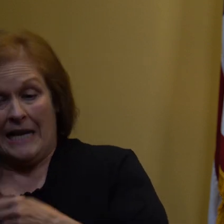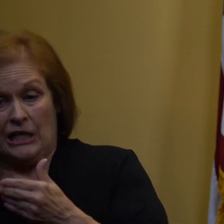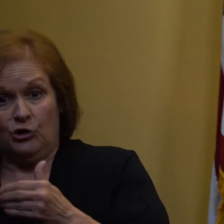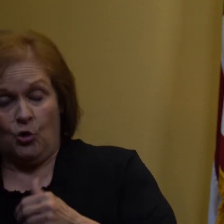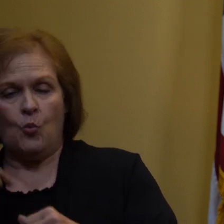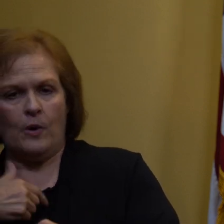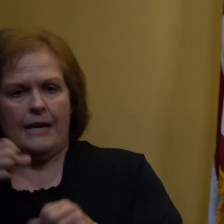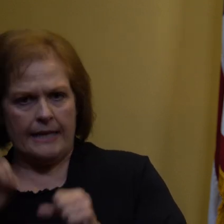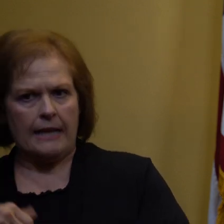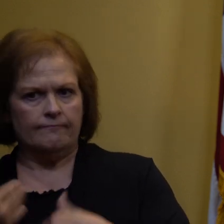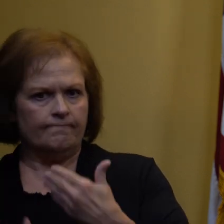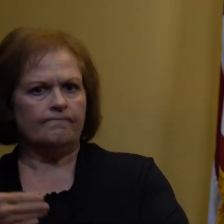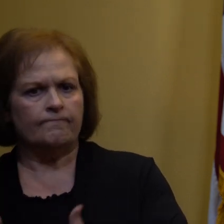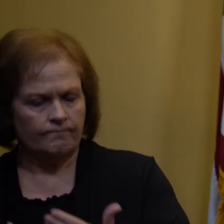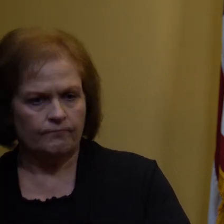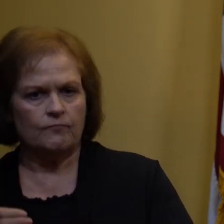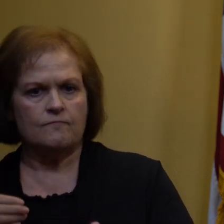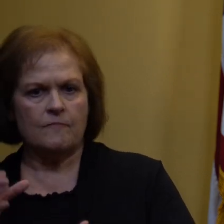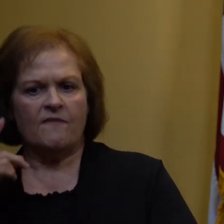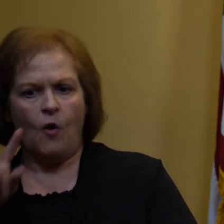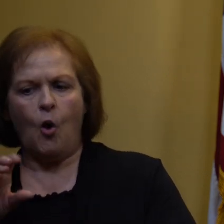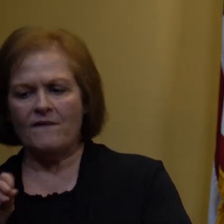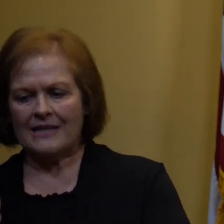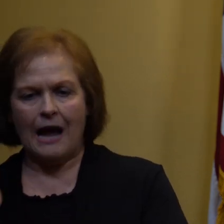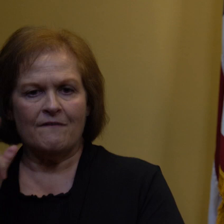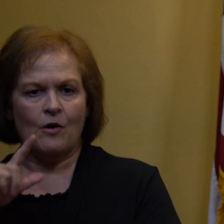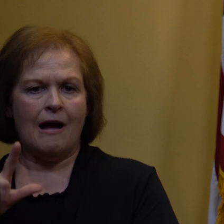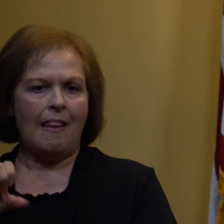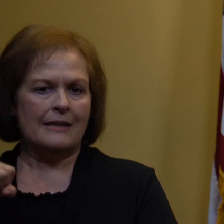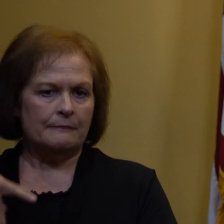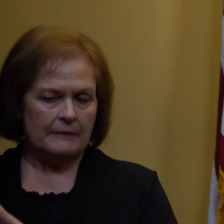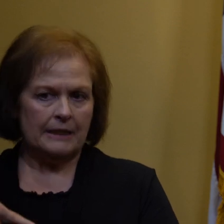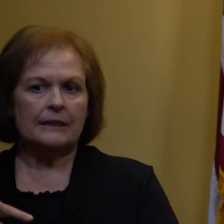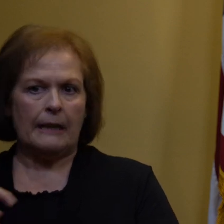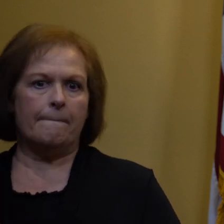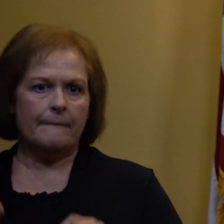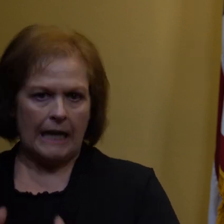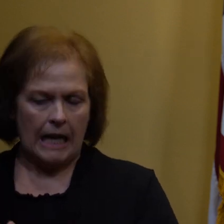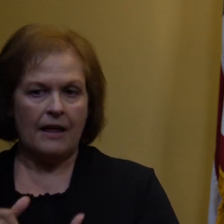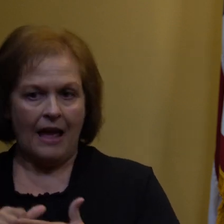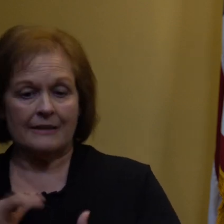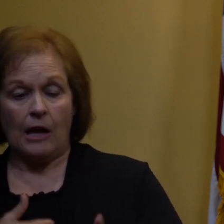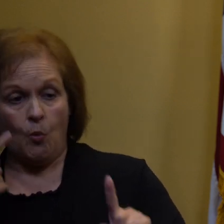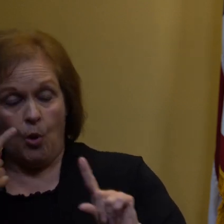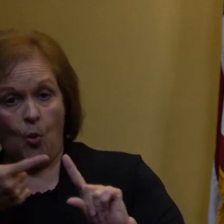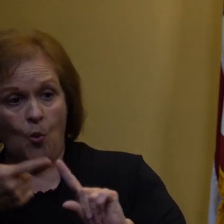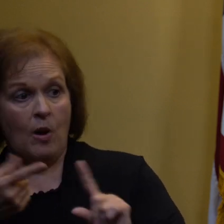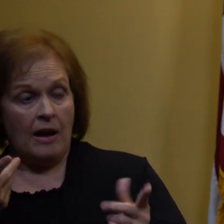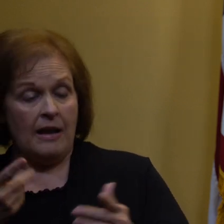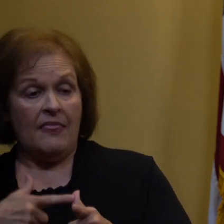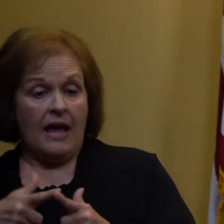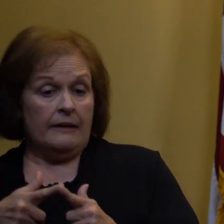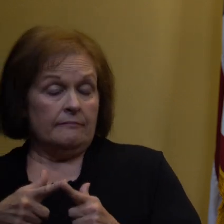can move forward with that overtime for LSP almost immediately. That's the goal. And then,